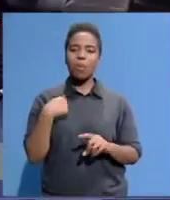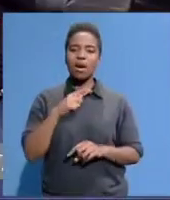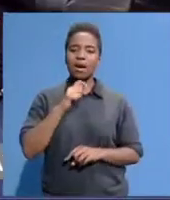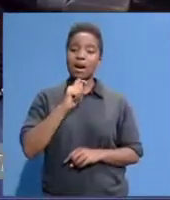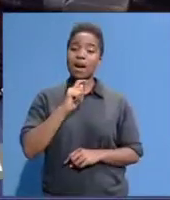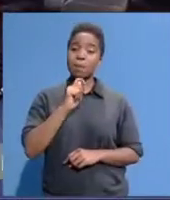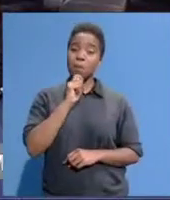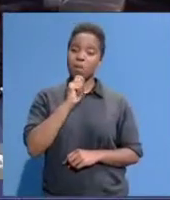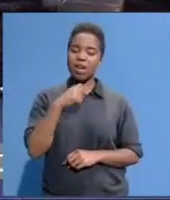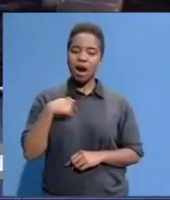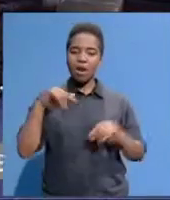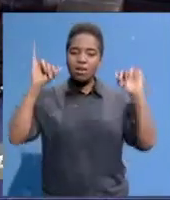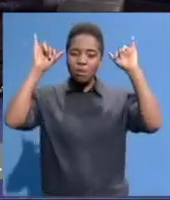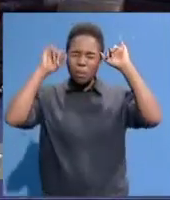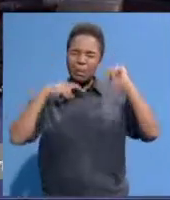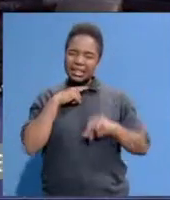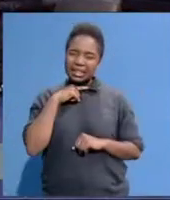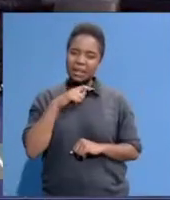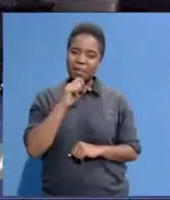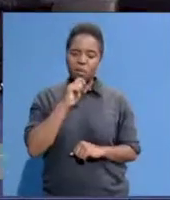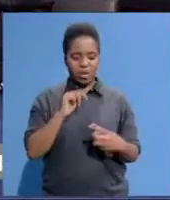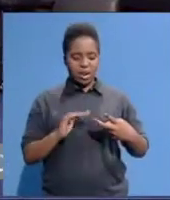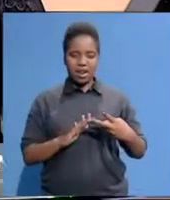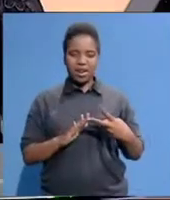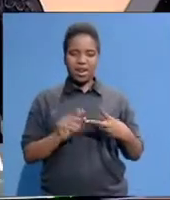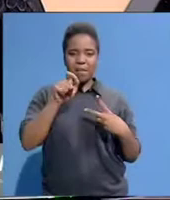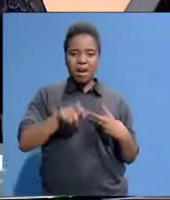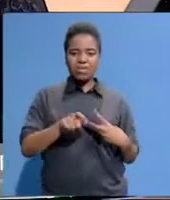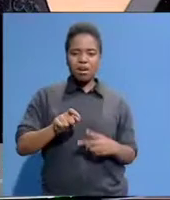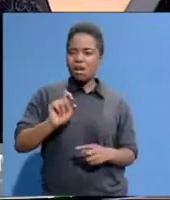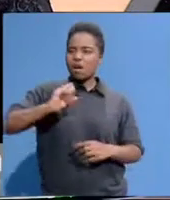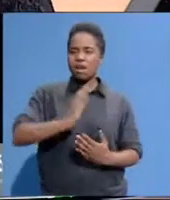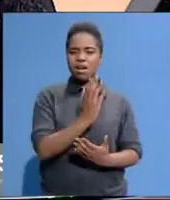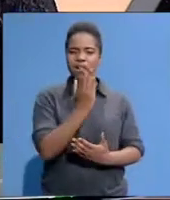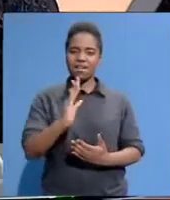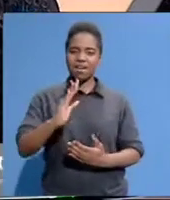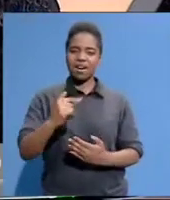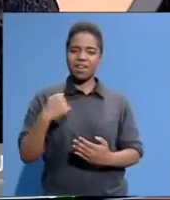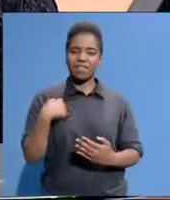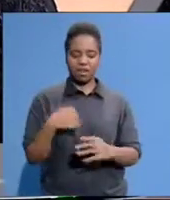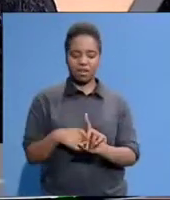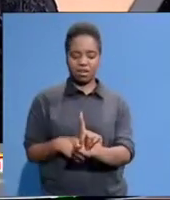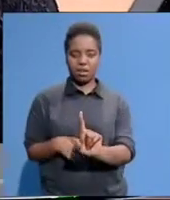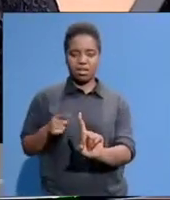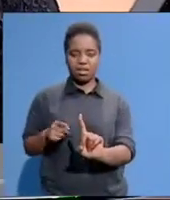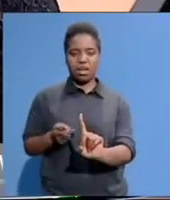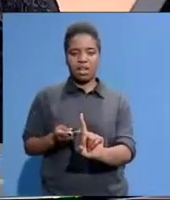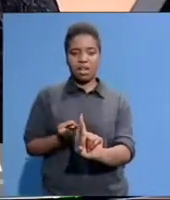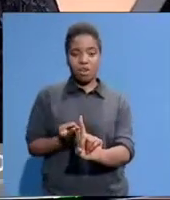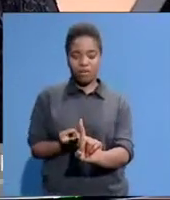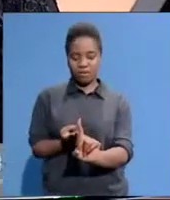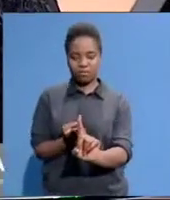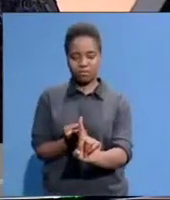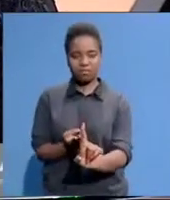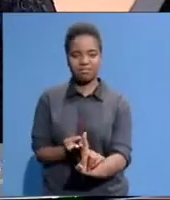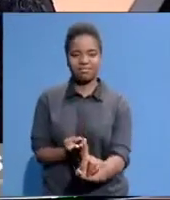So benifuna umbuza loo nto leyo. But obviously simlahlile. Hopefully saphinda sidibane naye a little bit later on our show just to get a few more details with